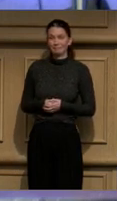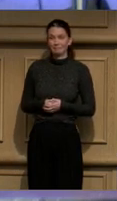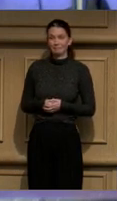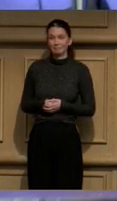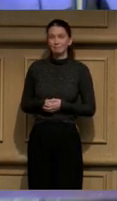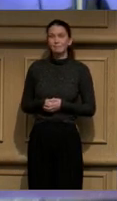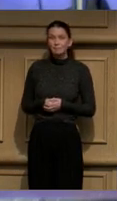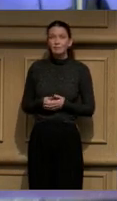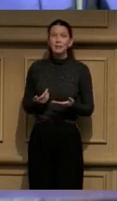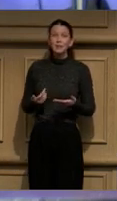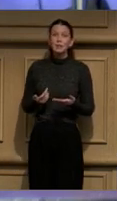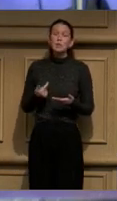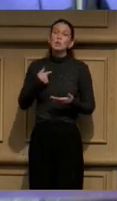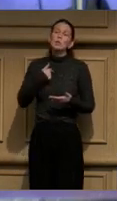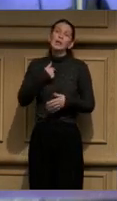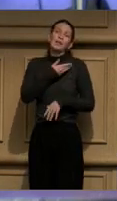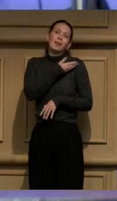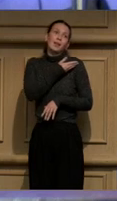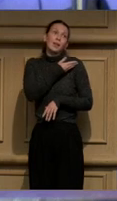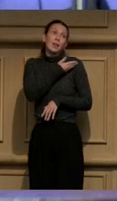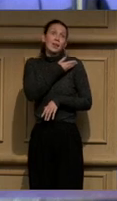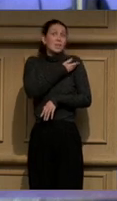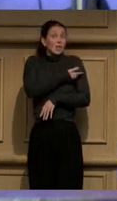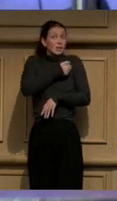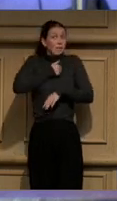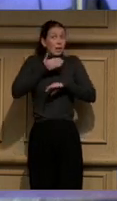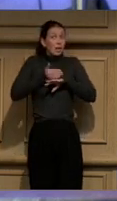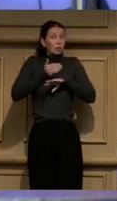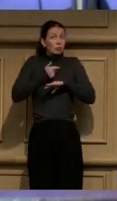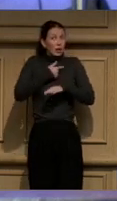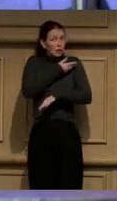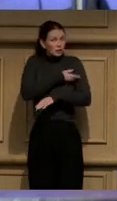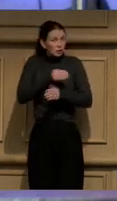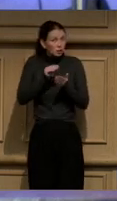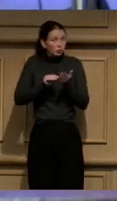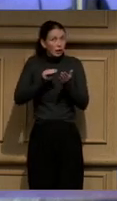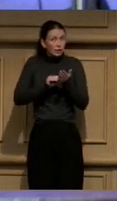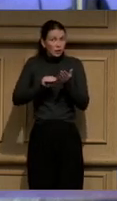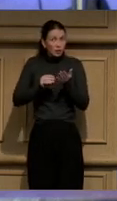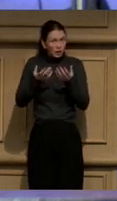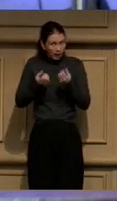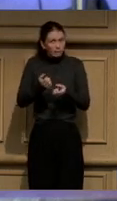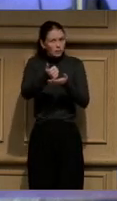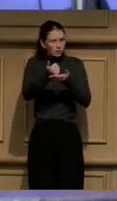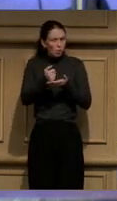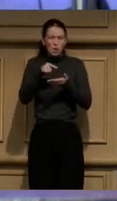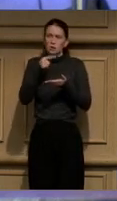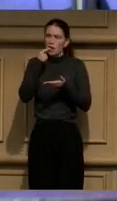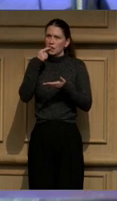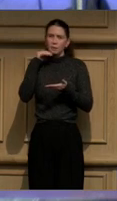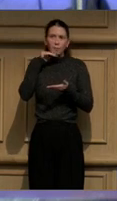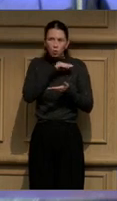the support I got at the beginning when I started writing was crucial. You know, it was kind of make or break at the